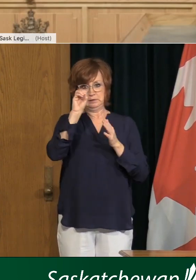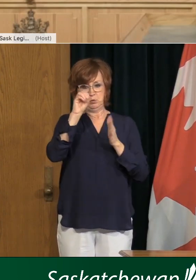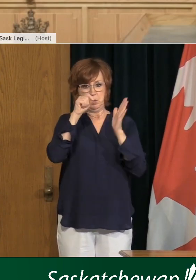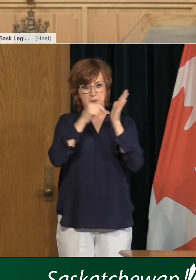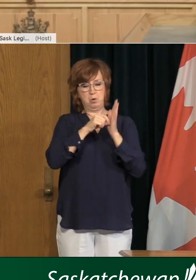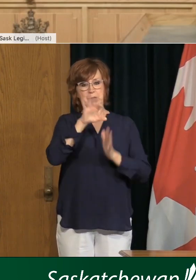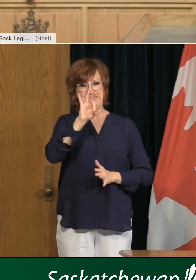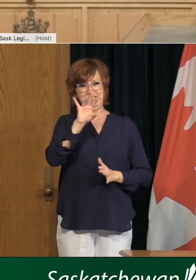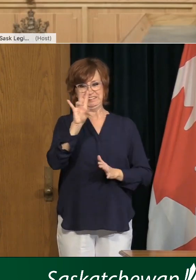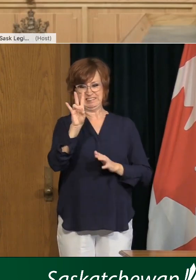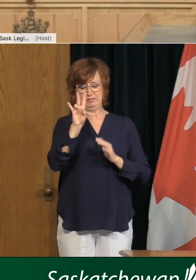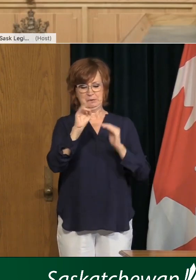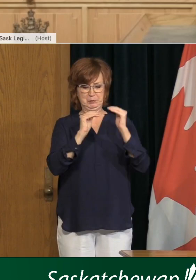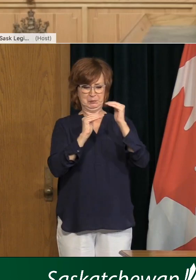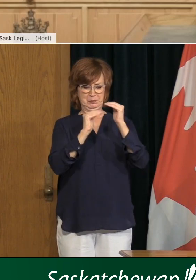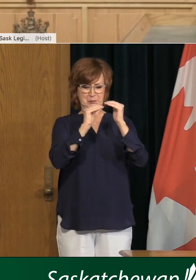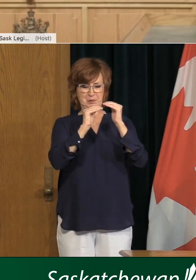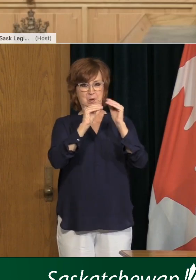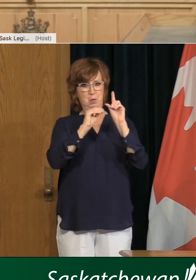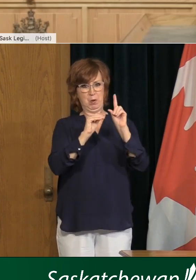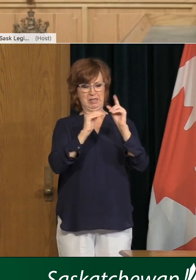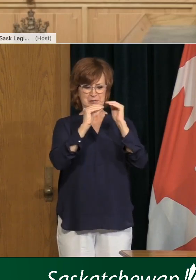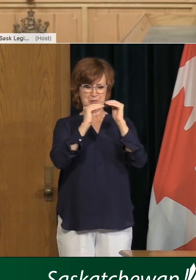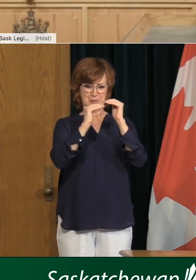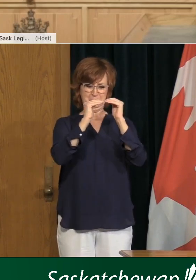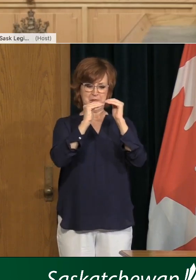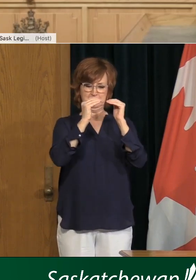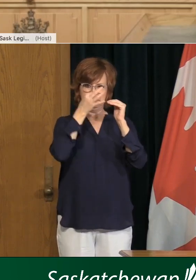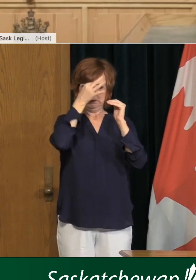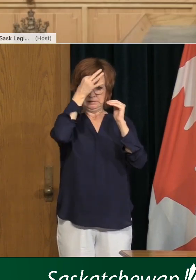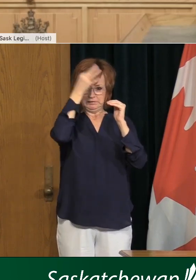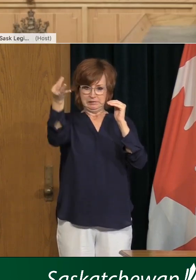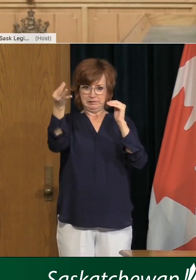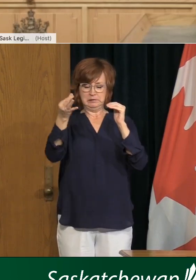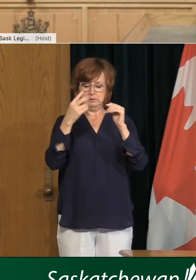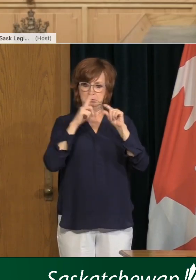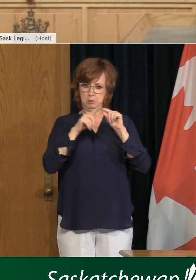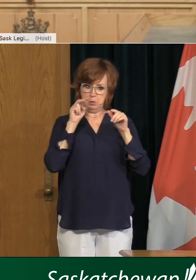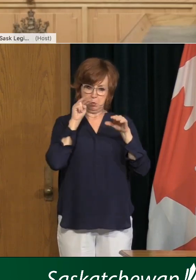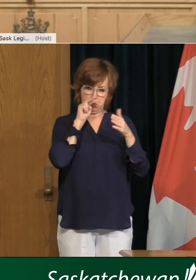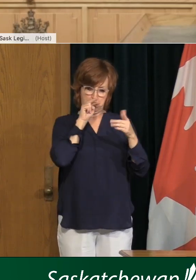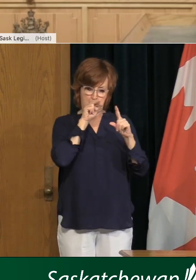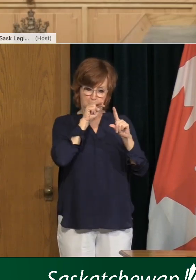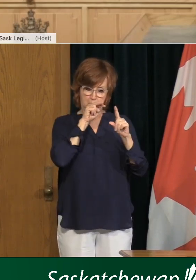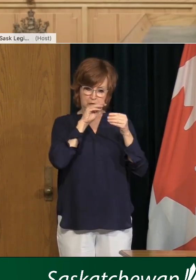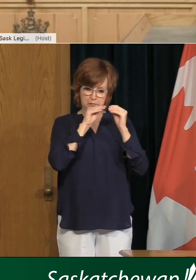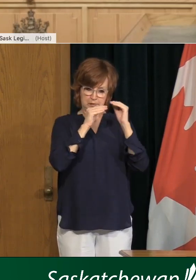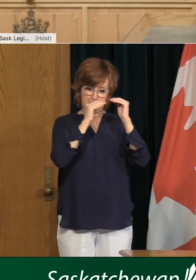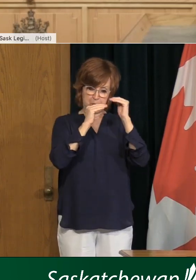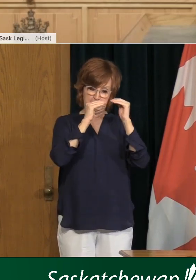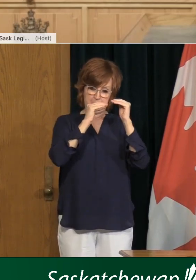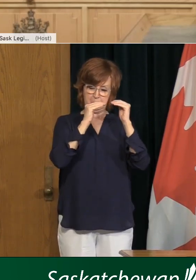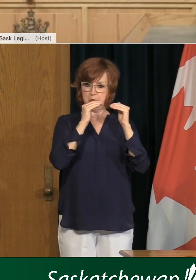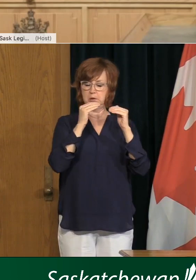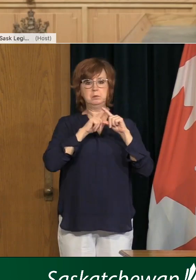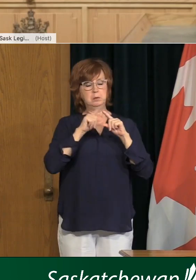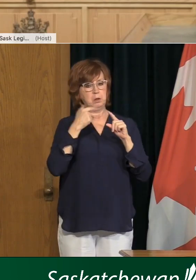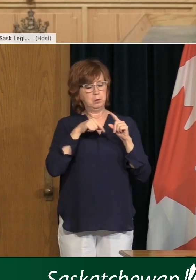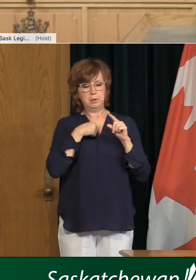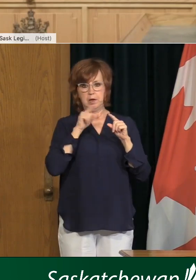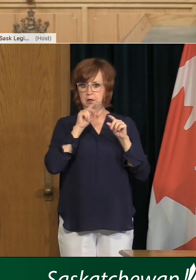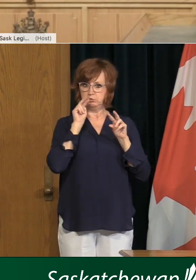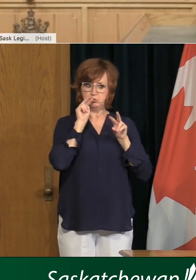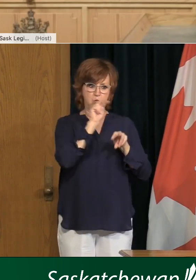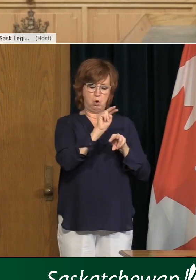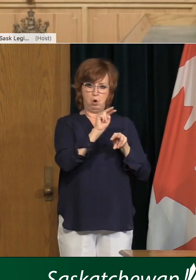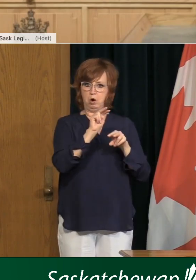it very closely. No different than we are concerned about recent case growth increase across the province. It's important to understand how